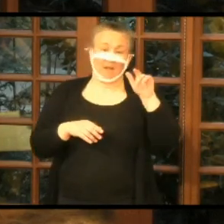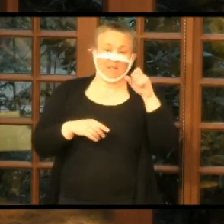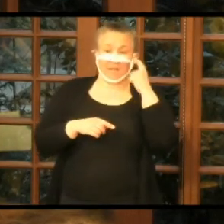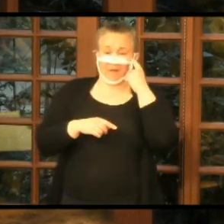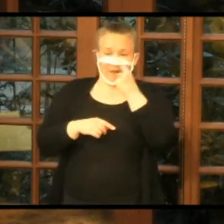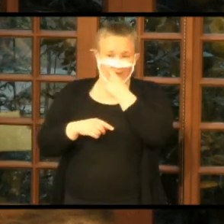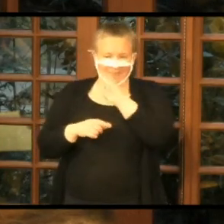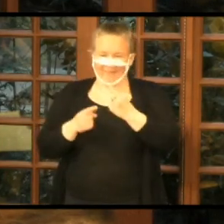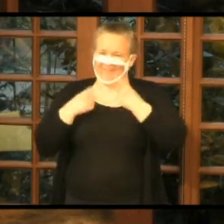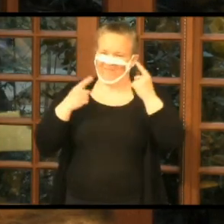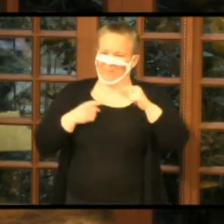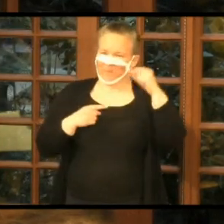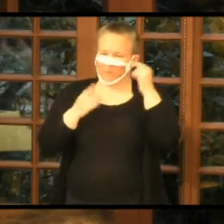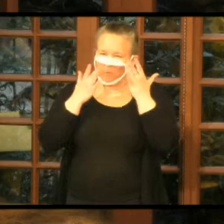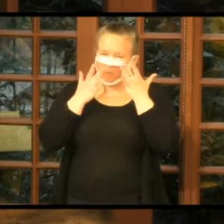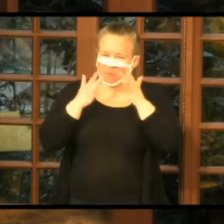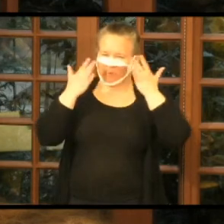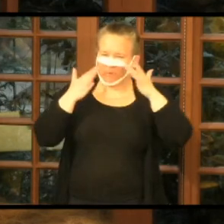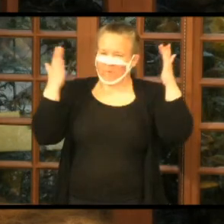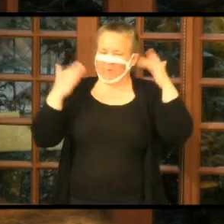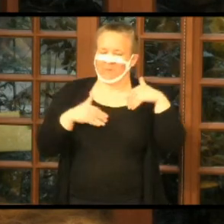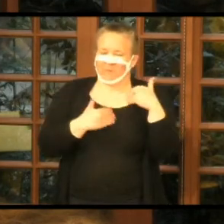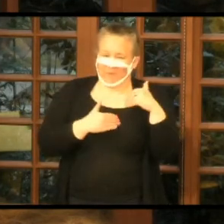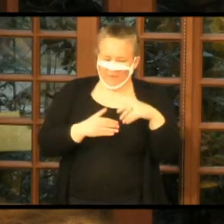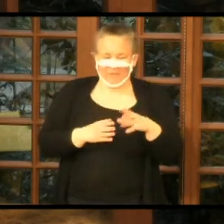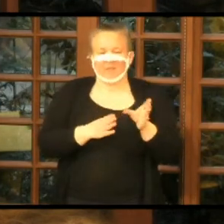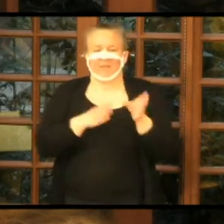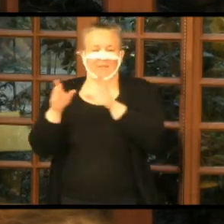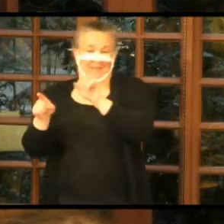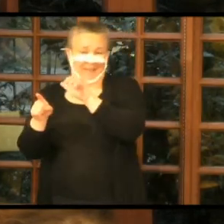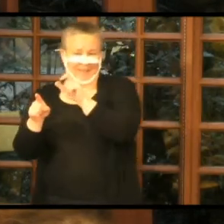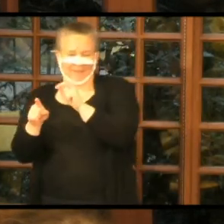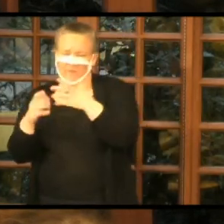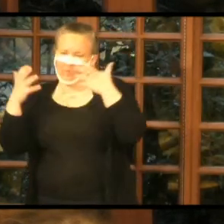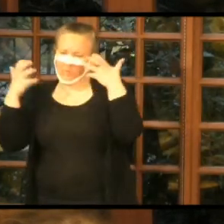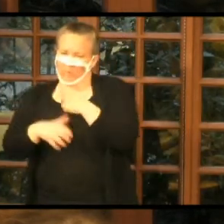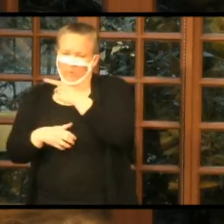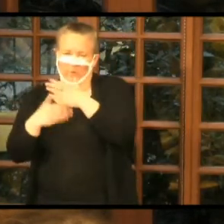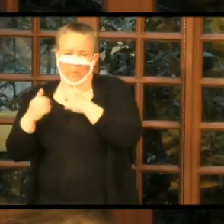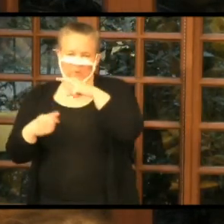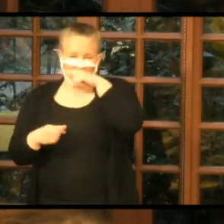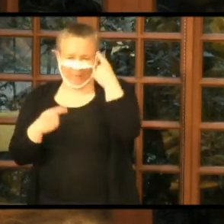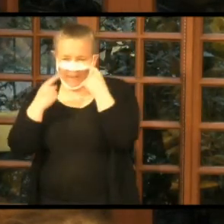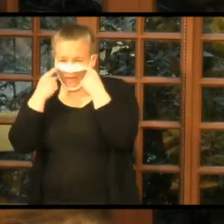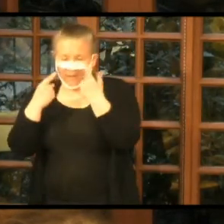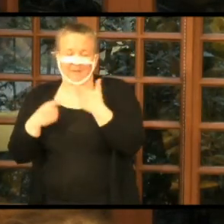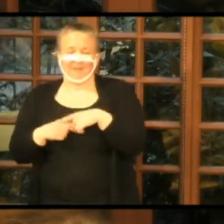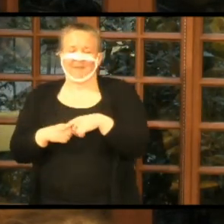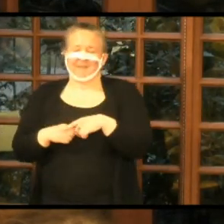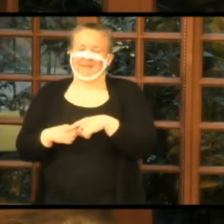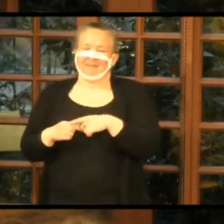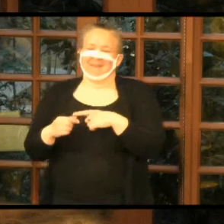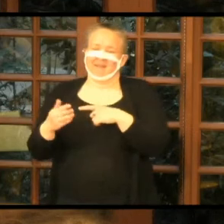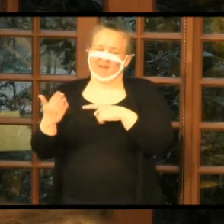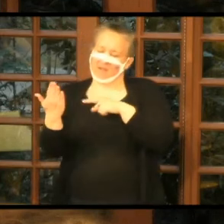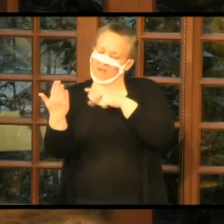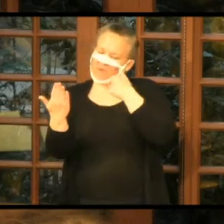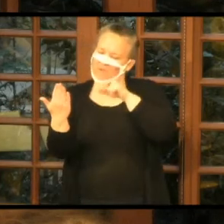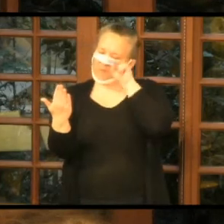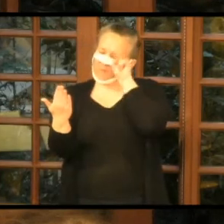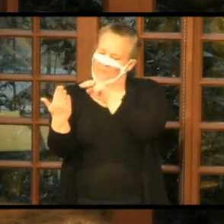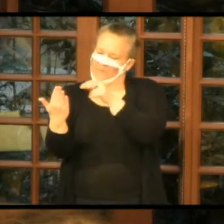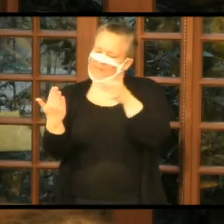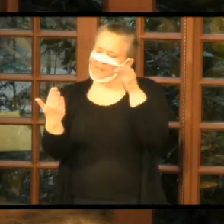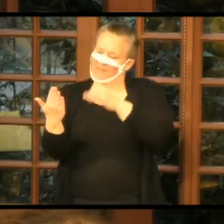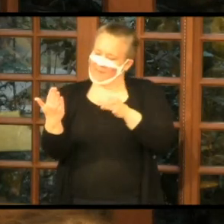famous workman green, a light, almost spearmint color, and Elliot's are so dark they're almost black. She tries to meet his gaze instead of letting